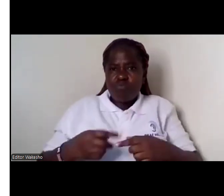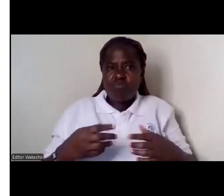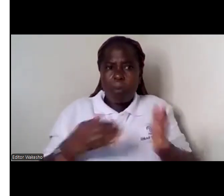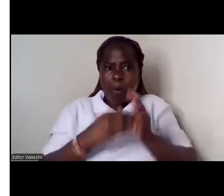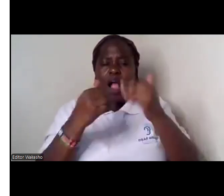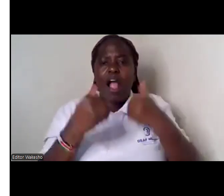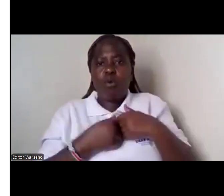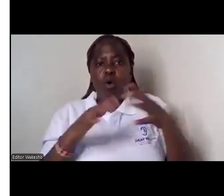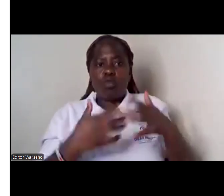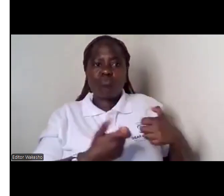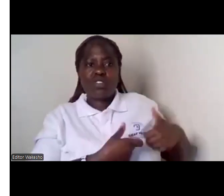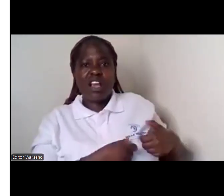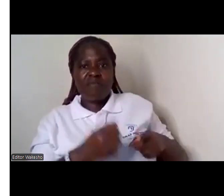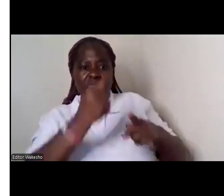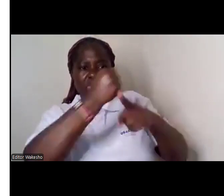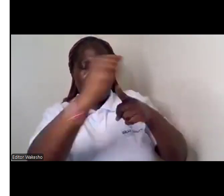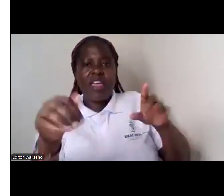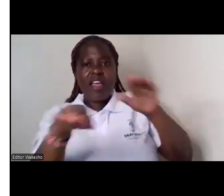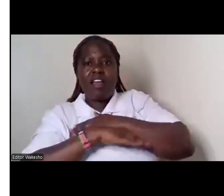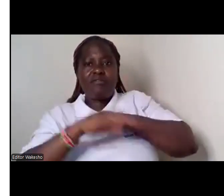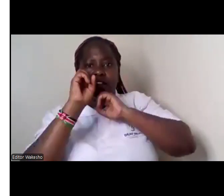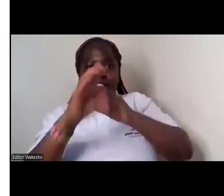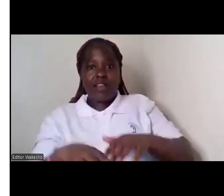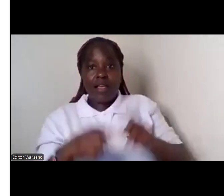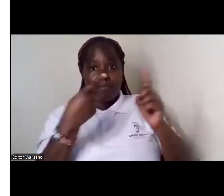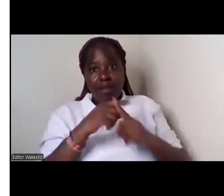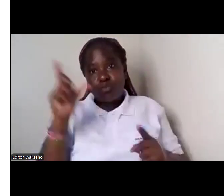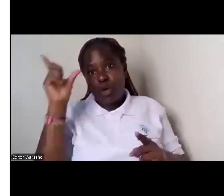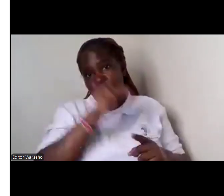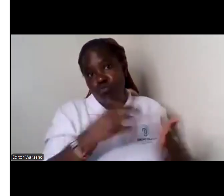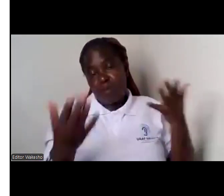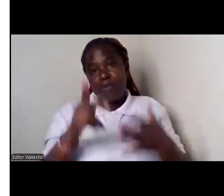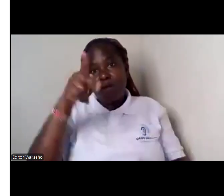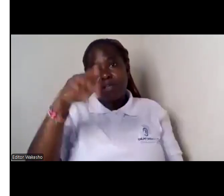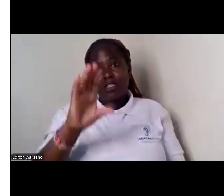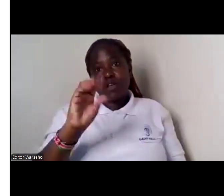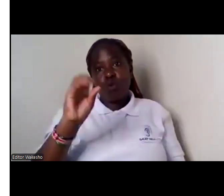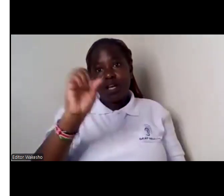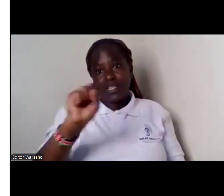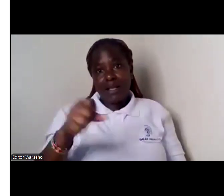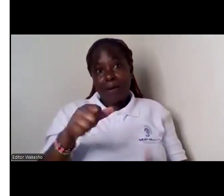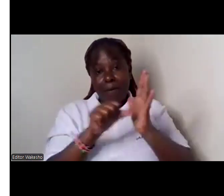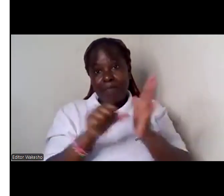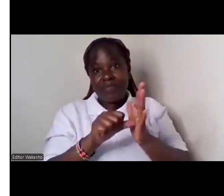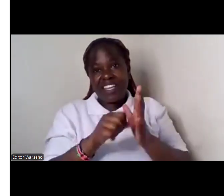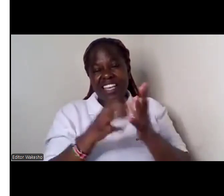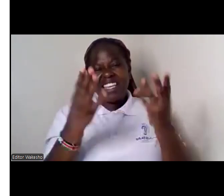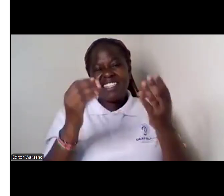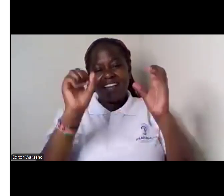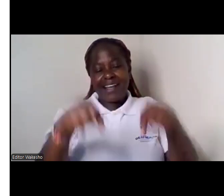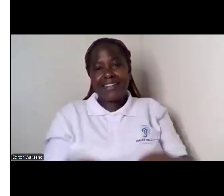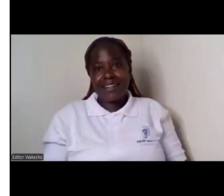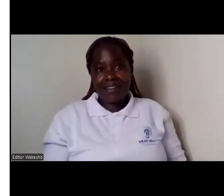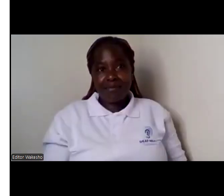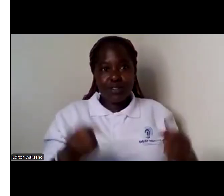there are not enough sperms. But let us assume that PCOS was the only problem. It's very treatable. Most patients who have